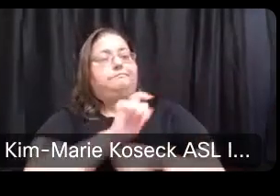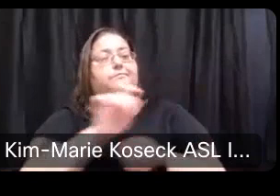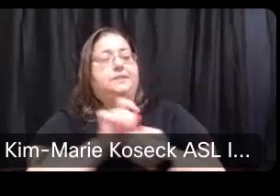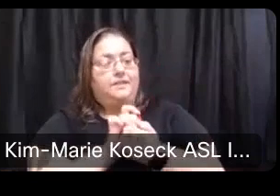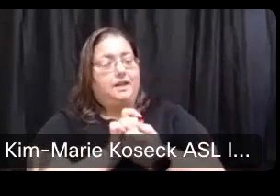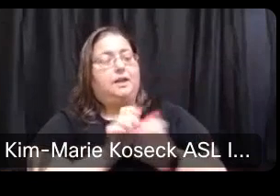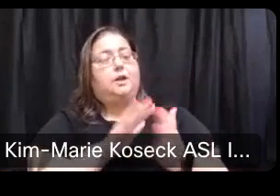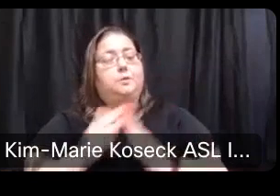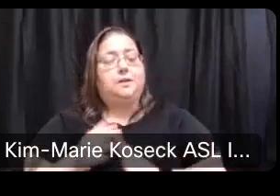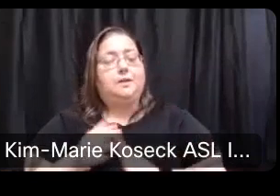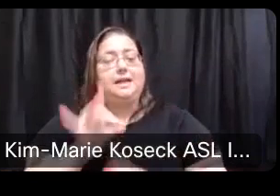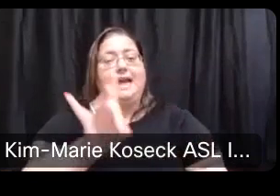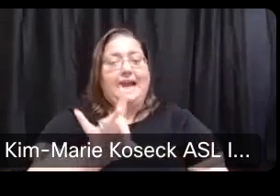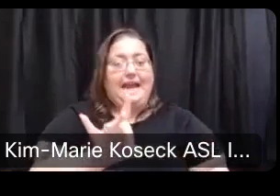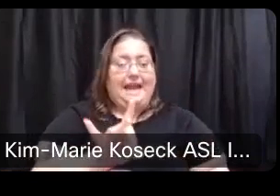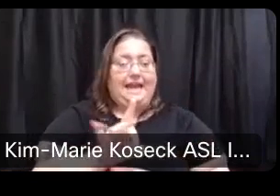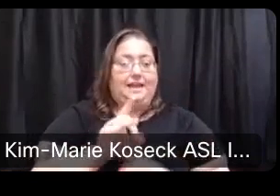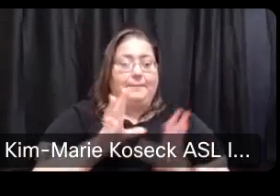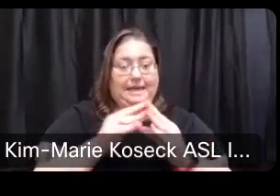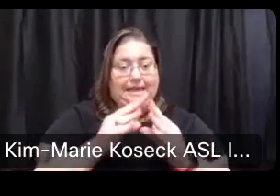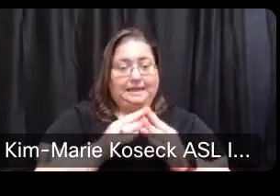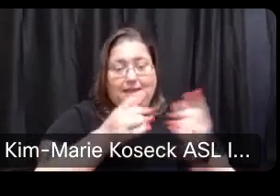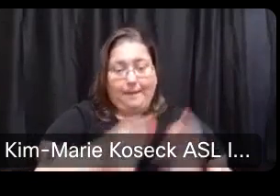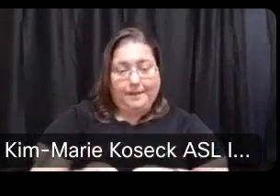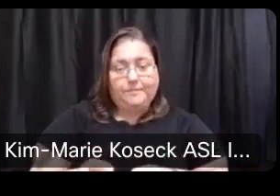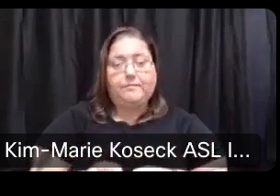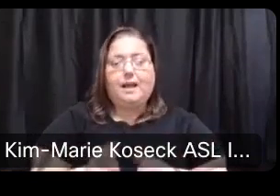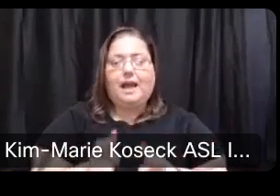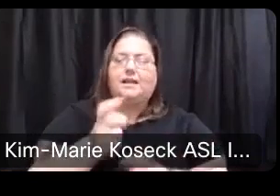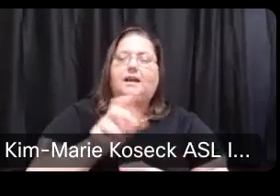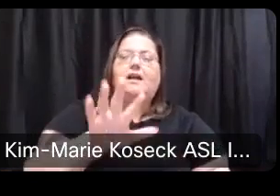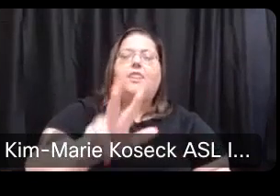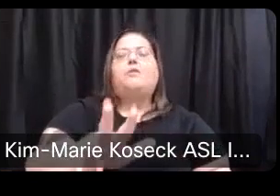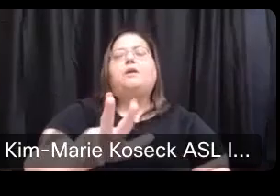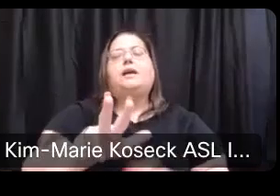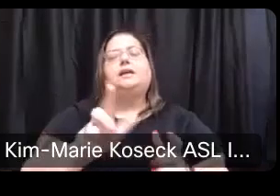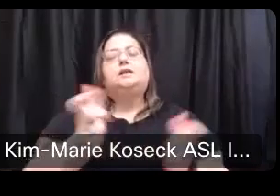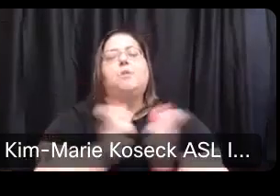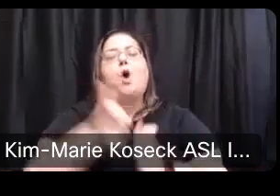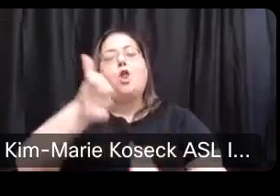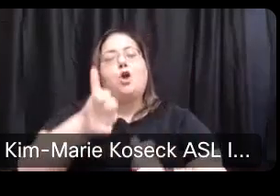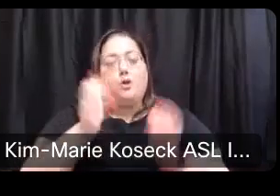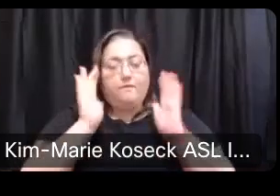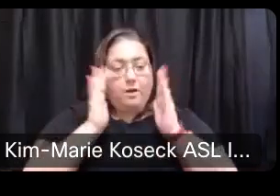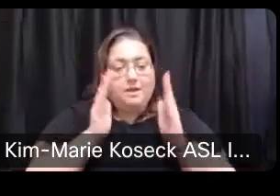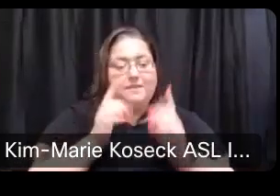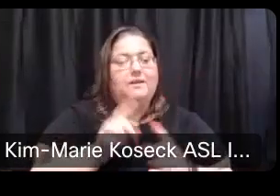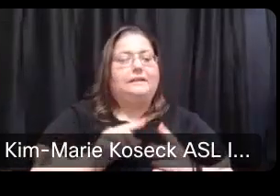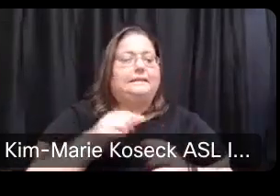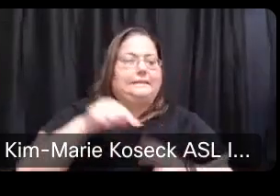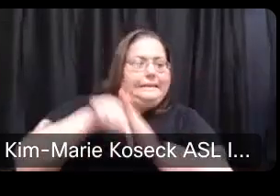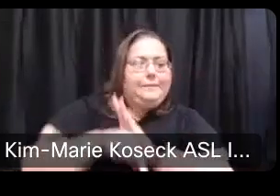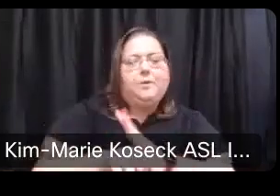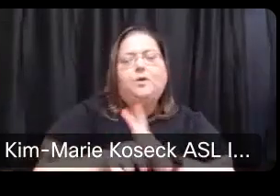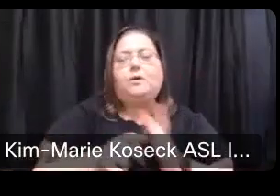Additionally, 8 steering committee meetings were held along with several smaller focus groups, creating more intimate settings for deeper discussions